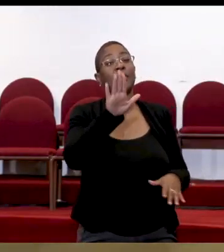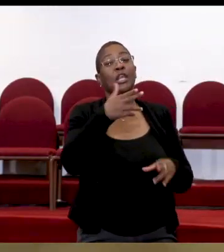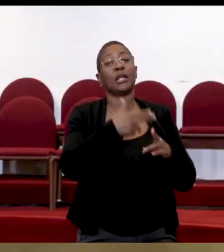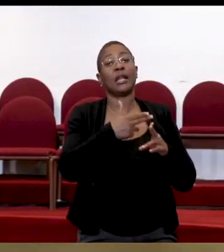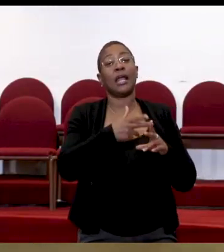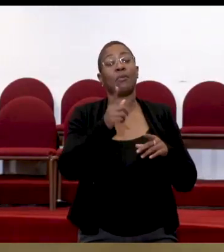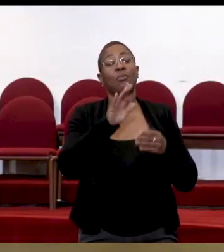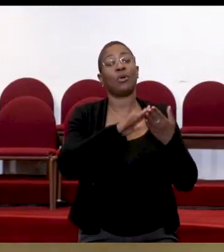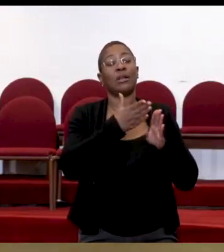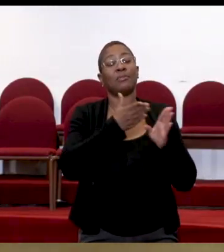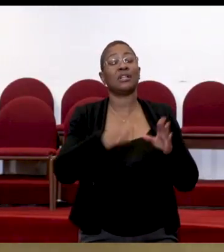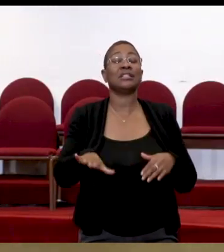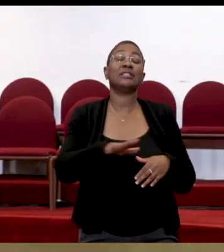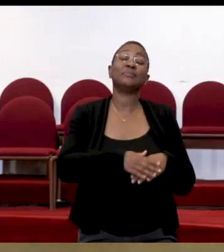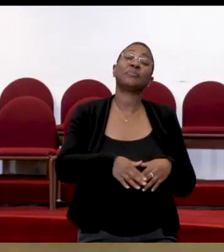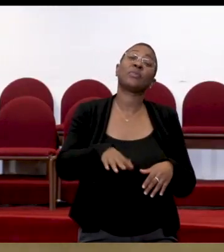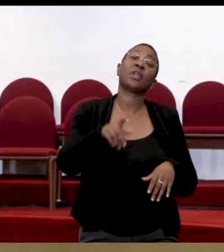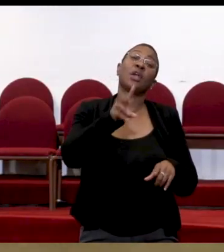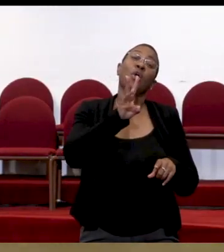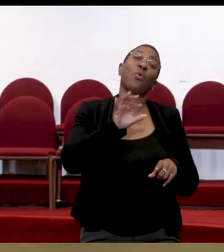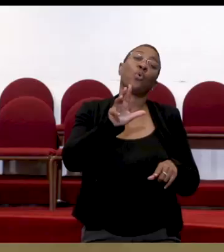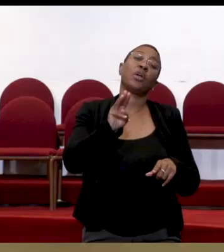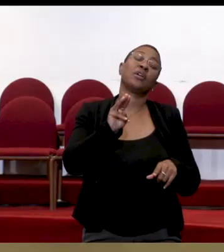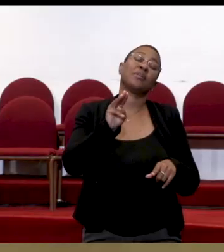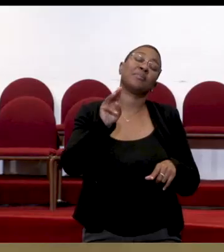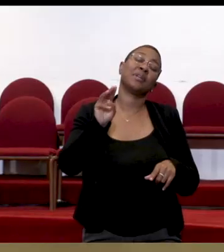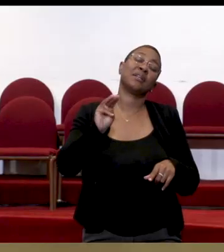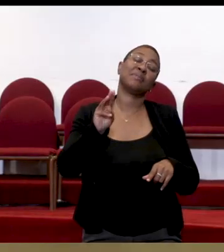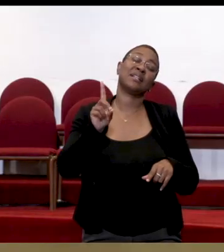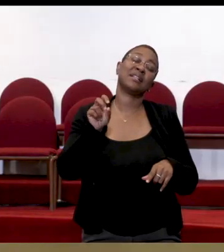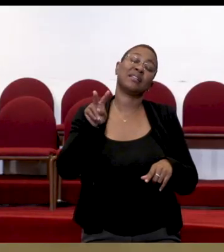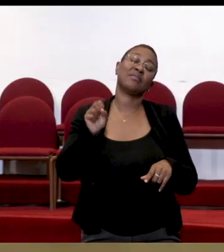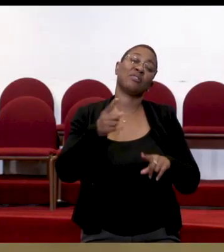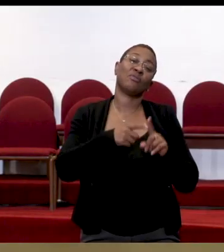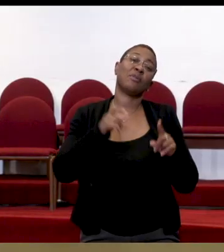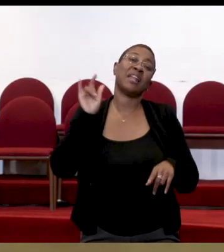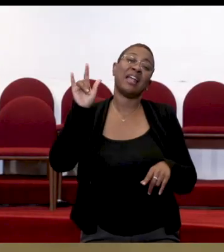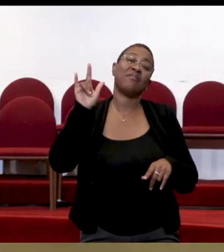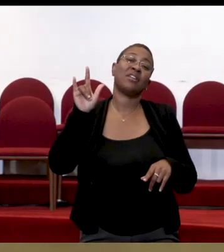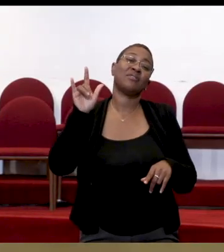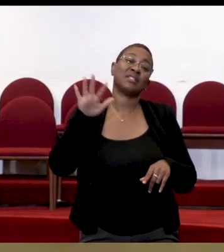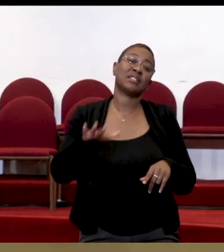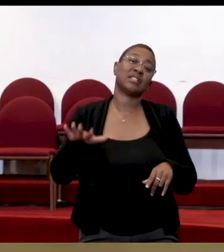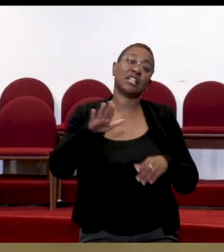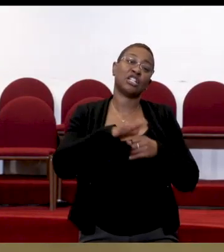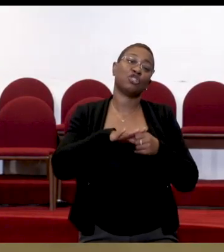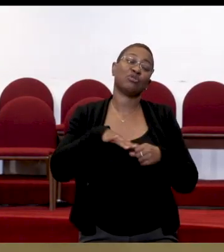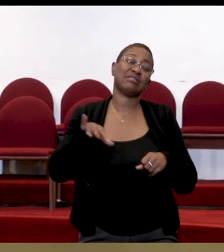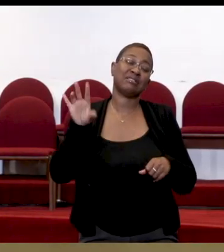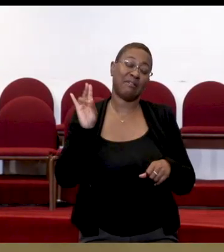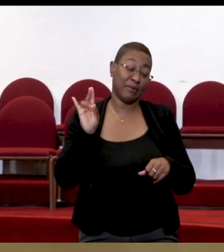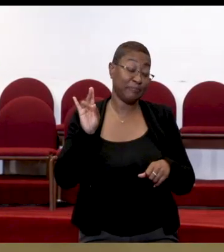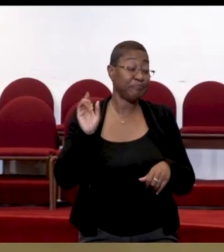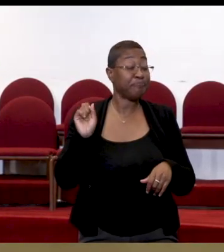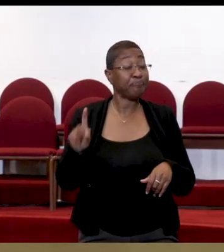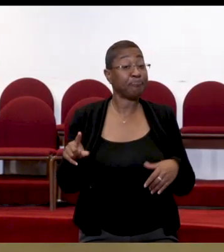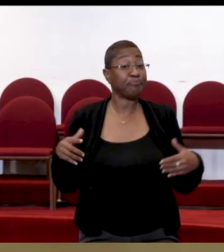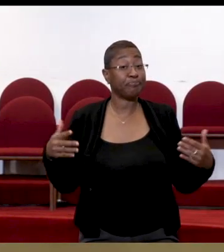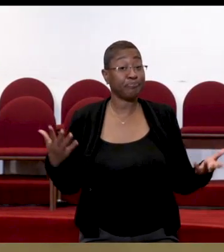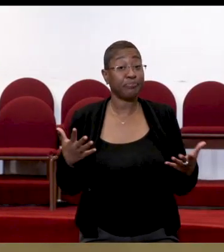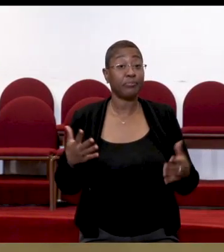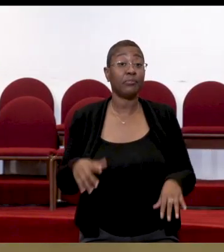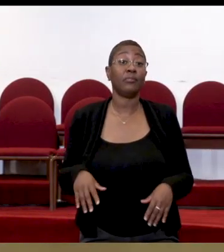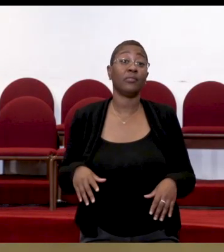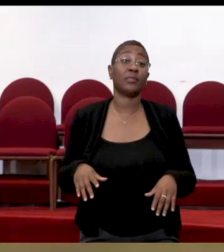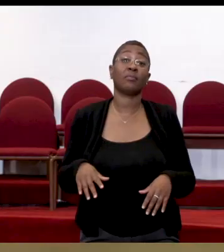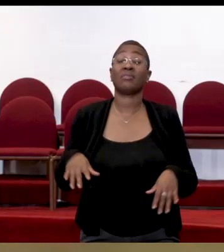neighborhood you're from. Hello, everyone. My name is William M. Davis. I'm from the Aviation Subdivision in District 7. My question to you is, in fact, it's